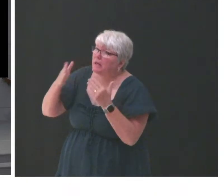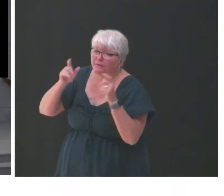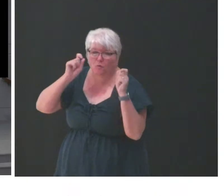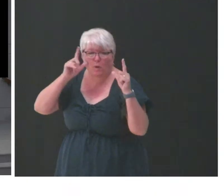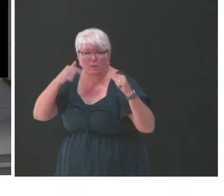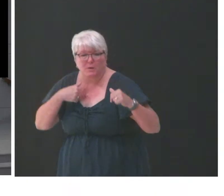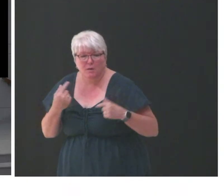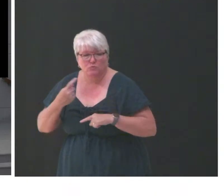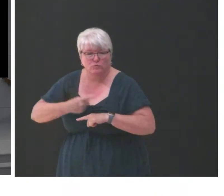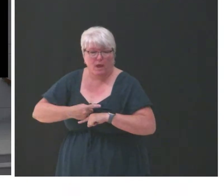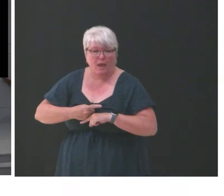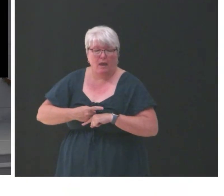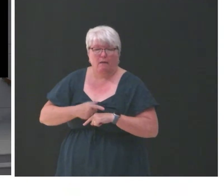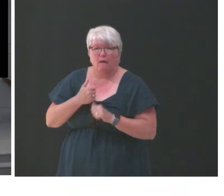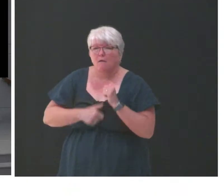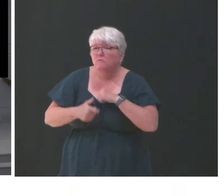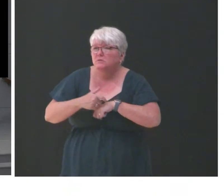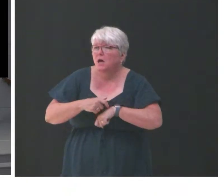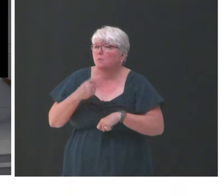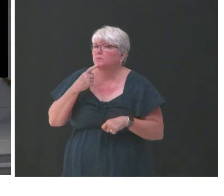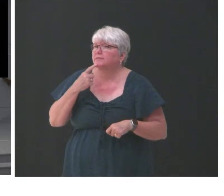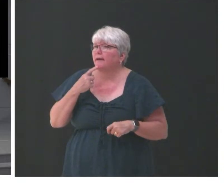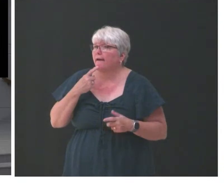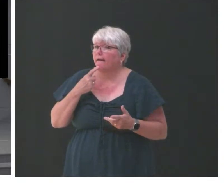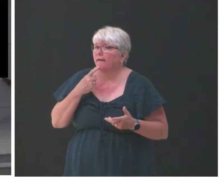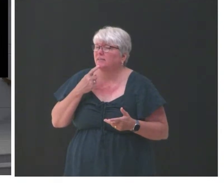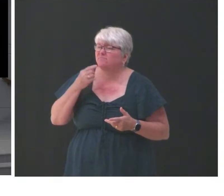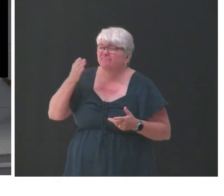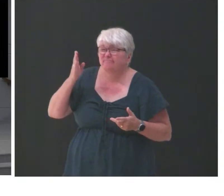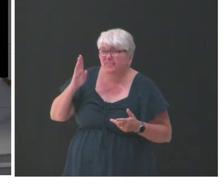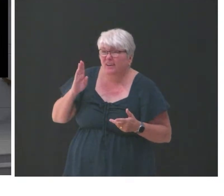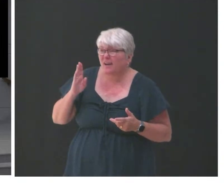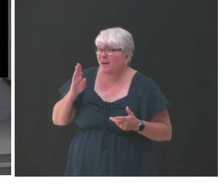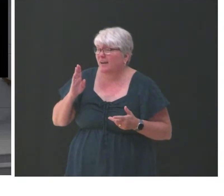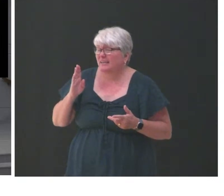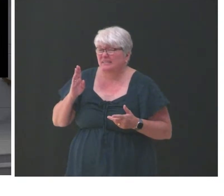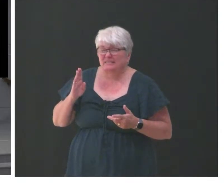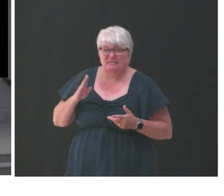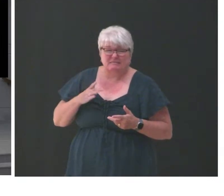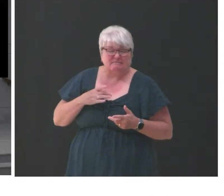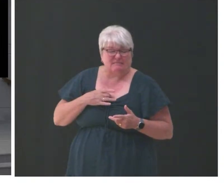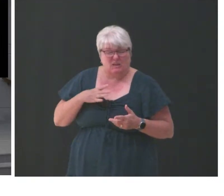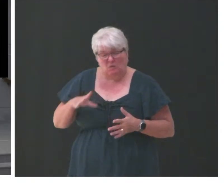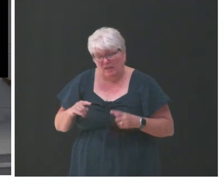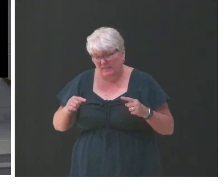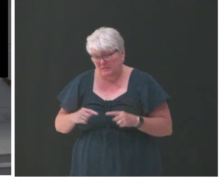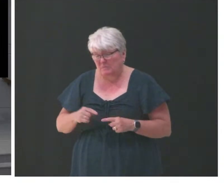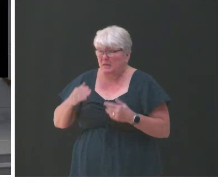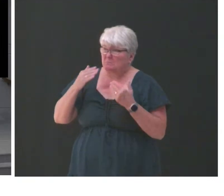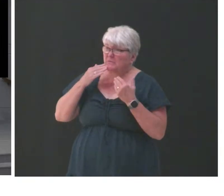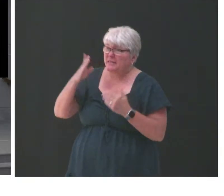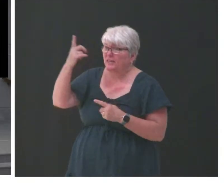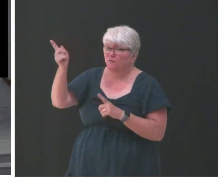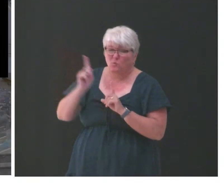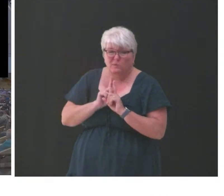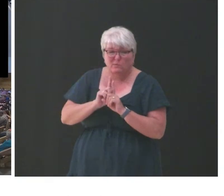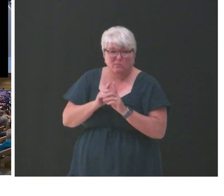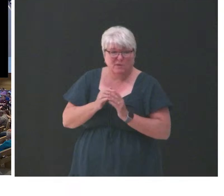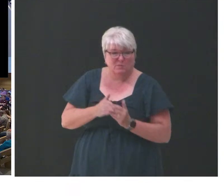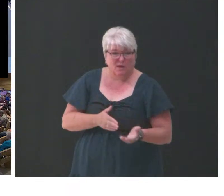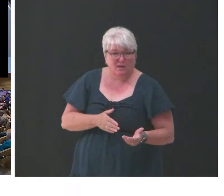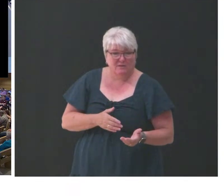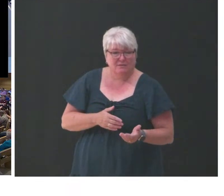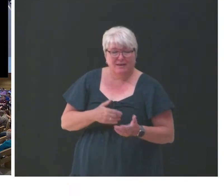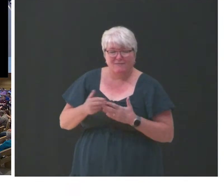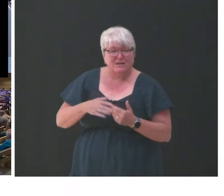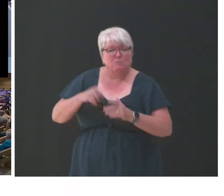me up today. Every time we say, God, I don't like this pain, but thank you that I can feel it. Every time